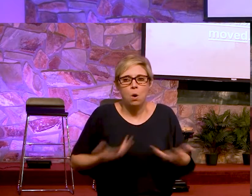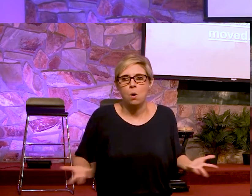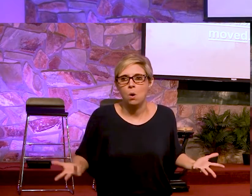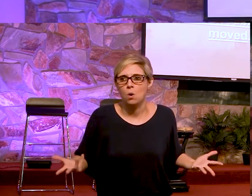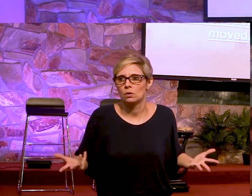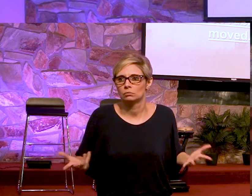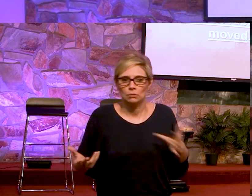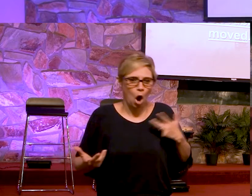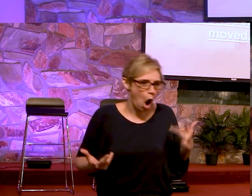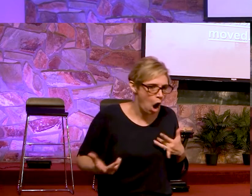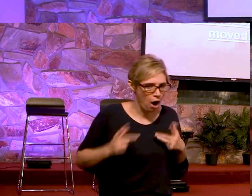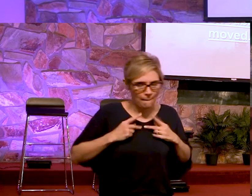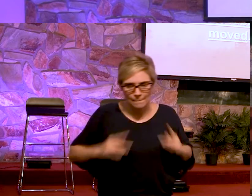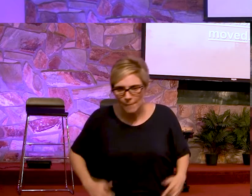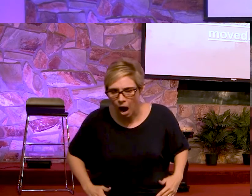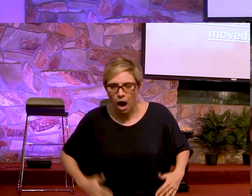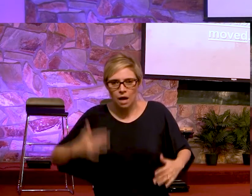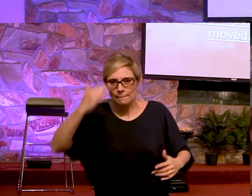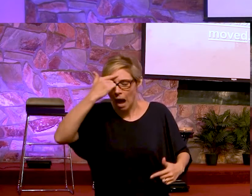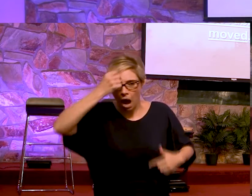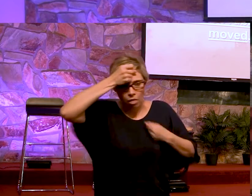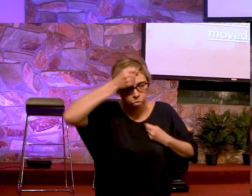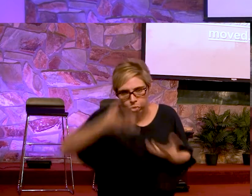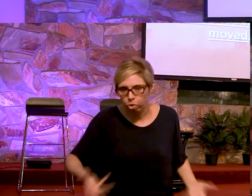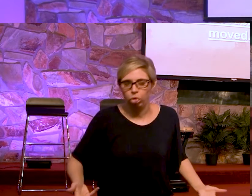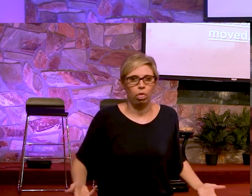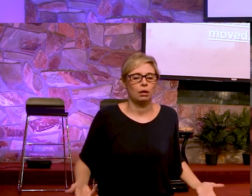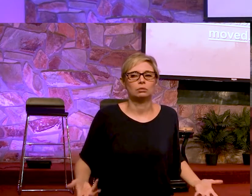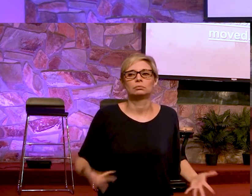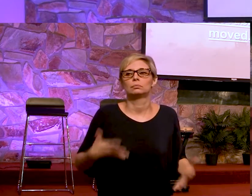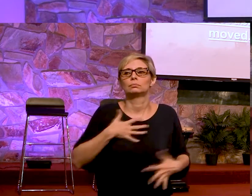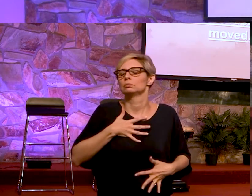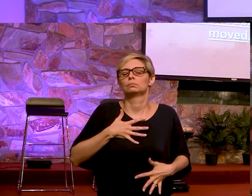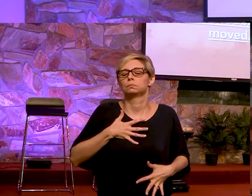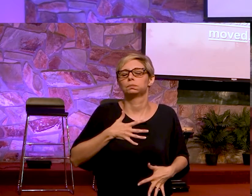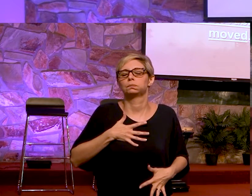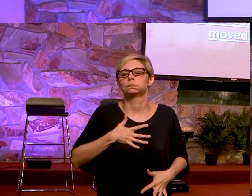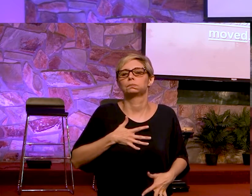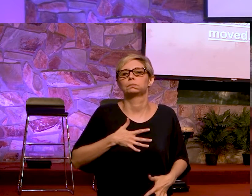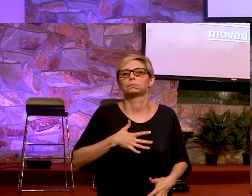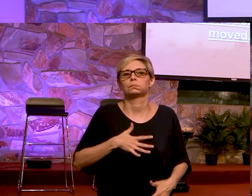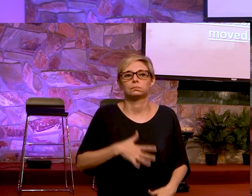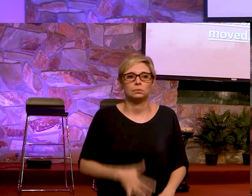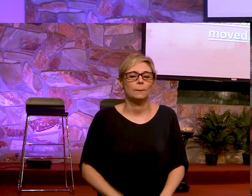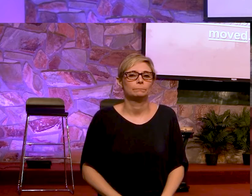And once that takes place, discouragement begins to settle in.